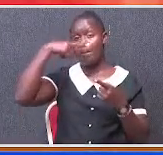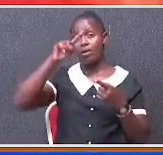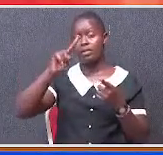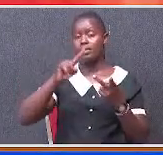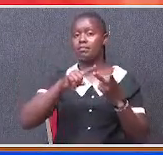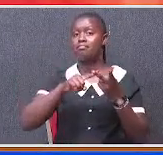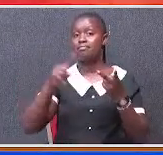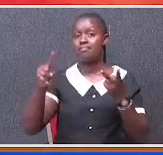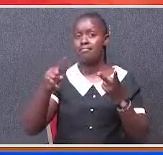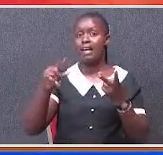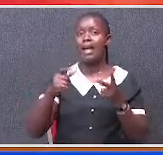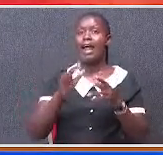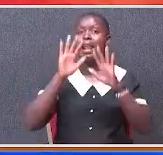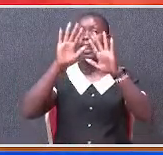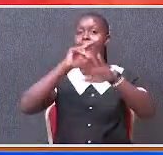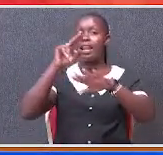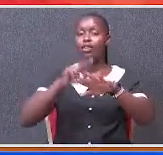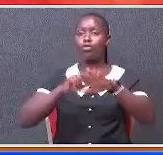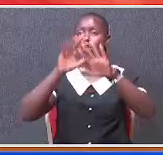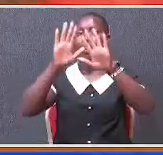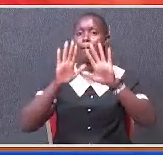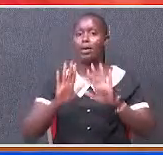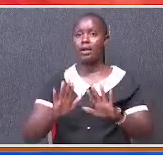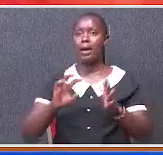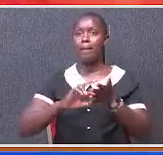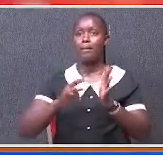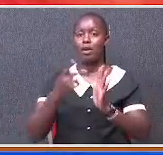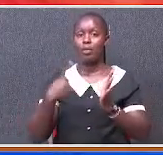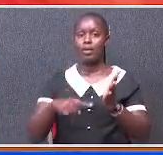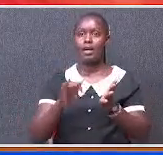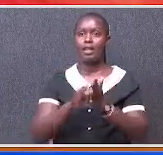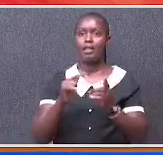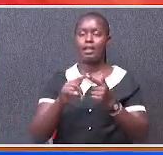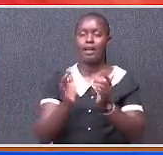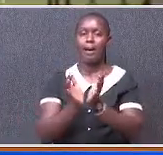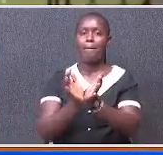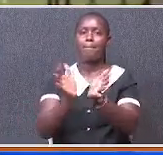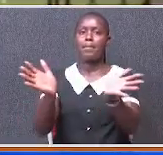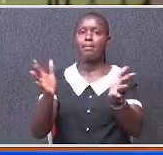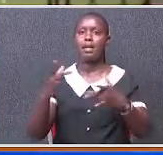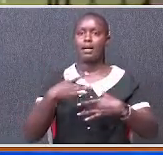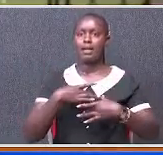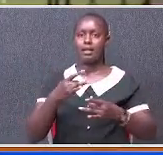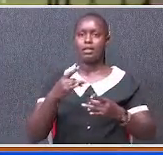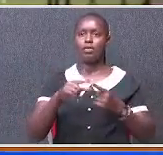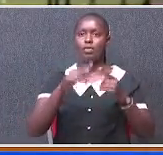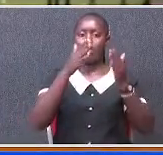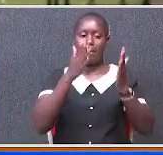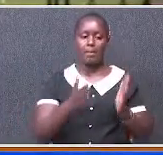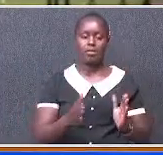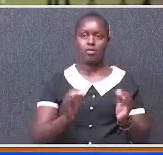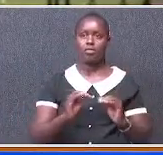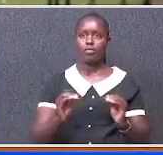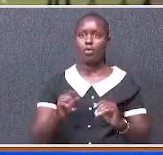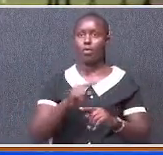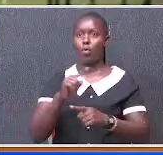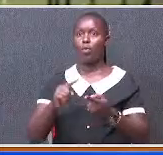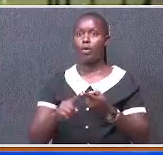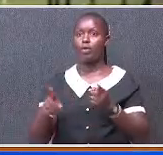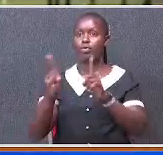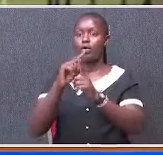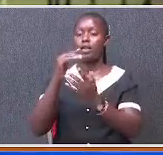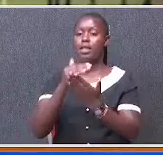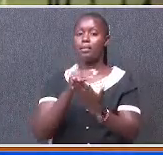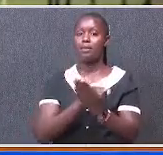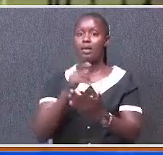of great national importance. Of course, it has to be something also of great public interest, not personal interest. And when someone is performing, they'll also understand they're